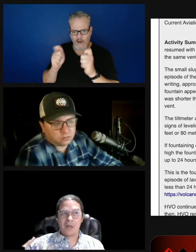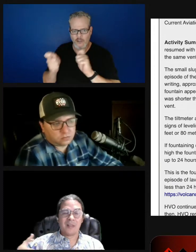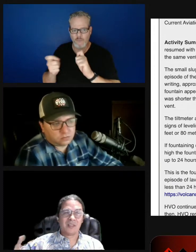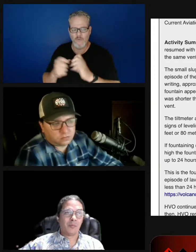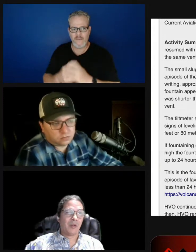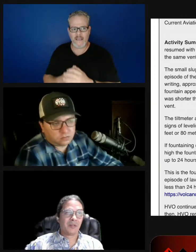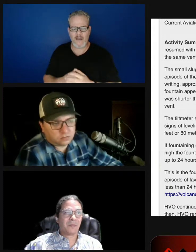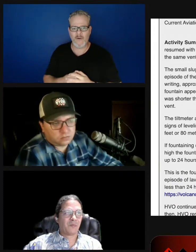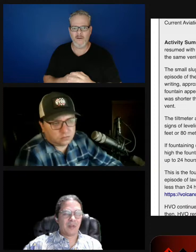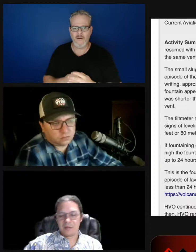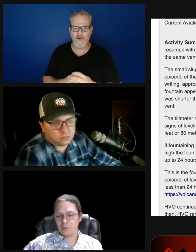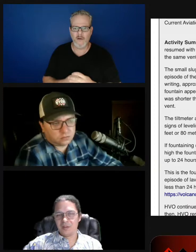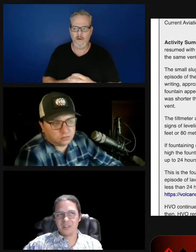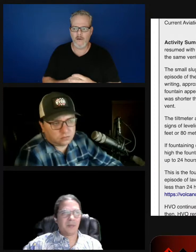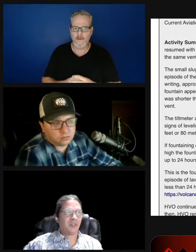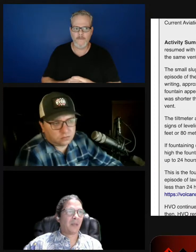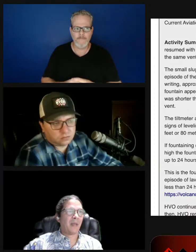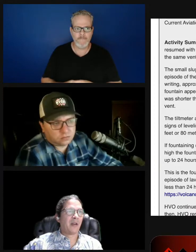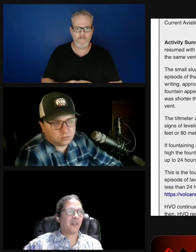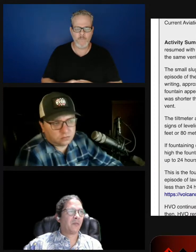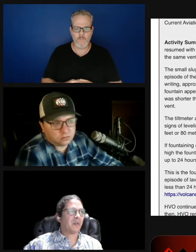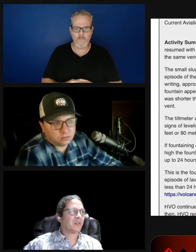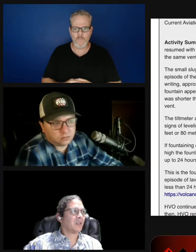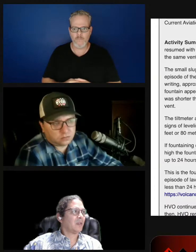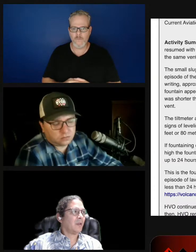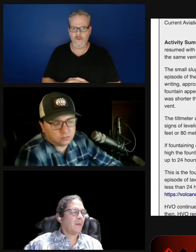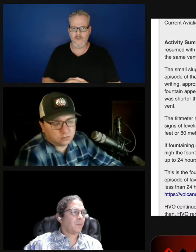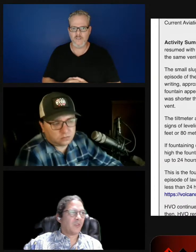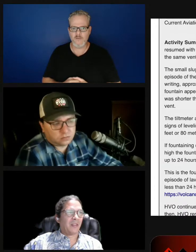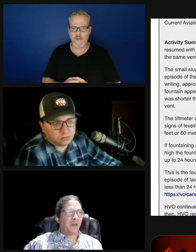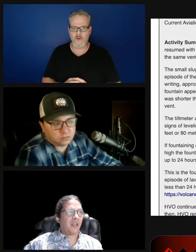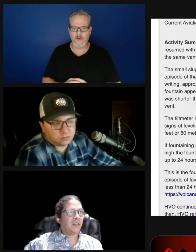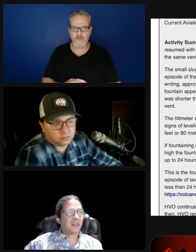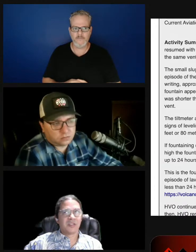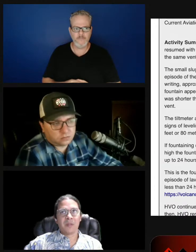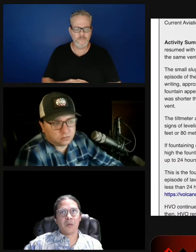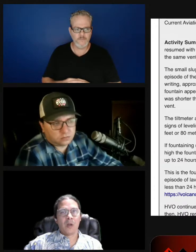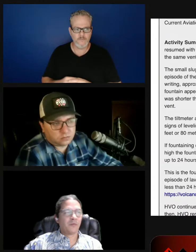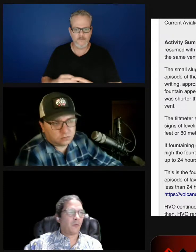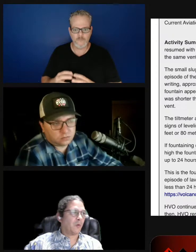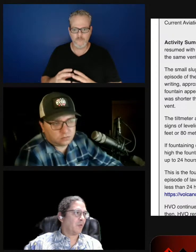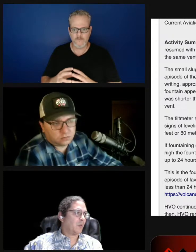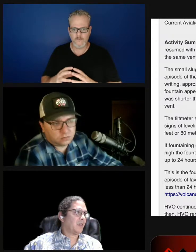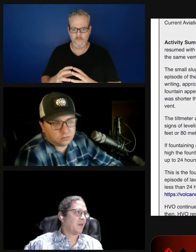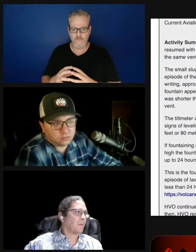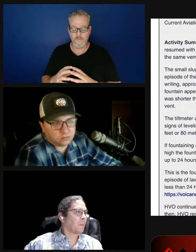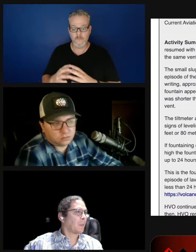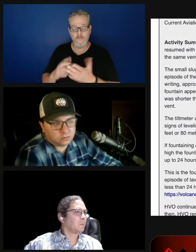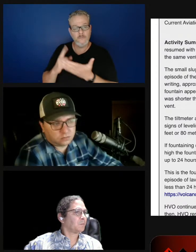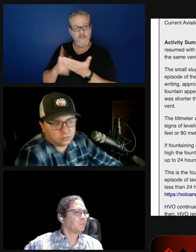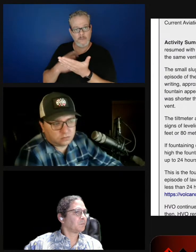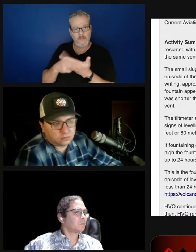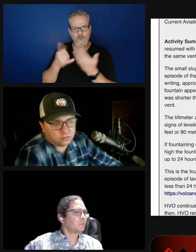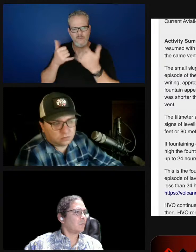and turn off at some point, right, within this episodic pattern here, but not there yet. Just something to watch for over the week here.